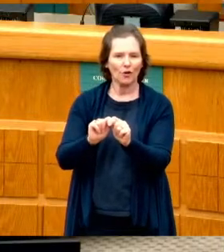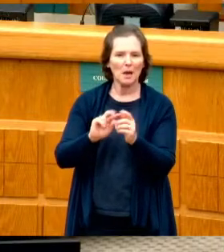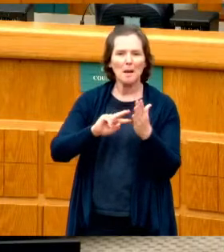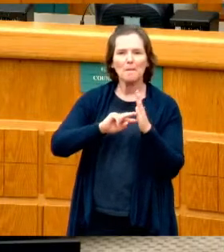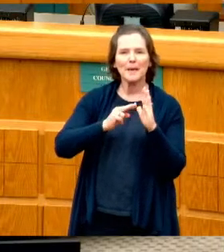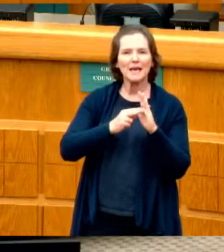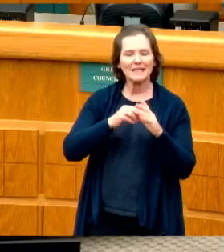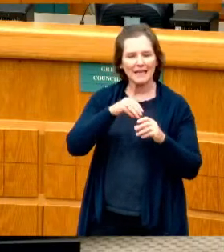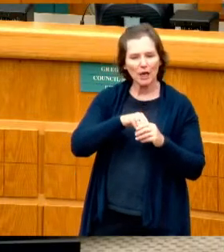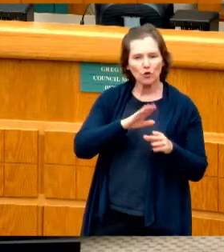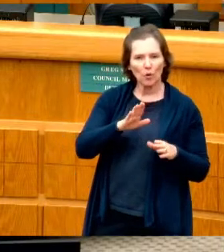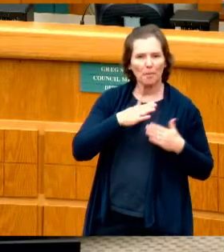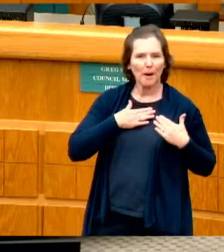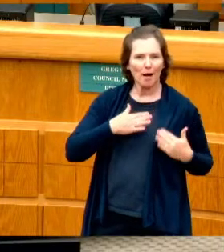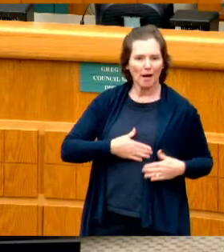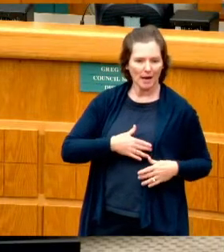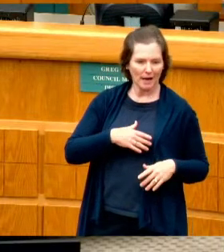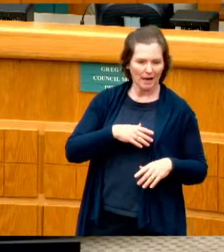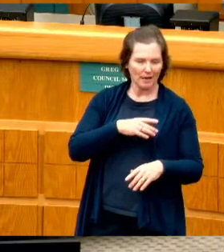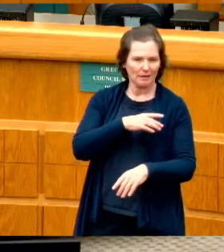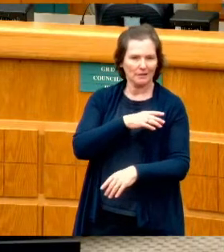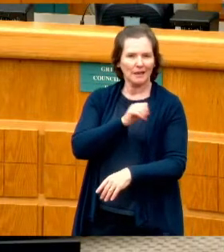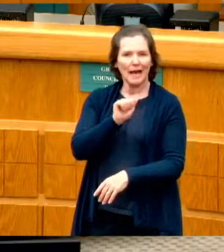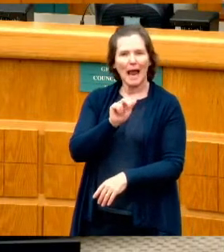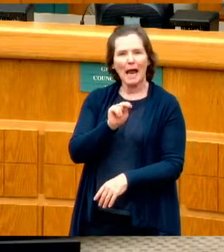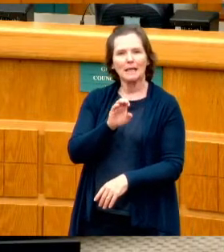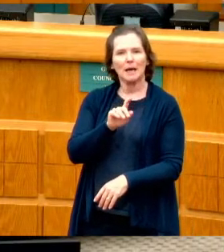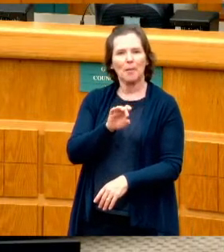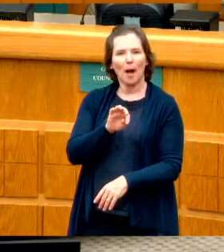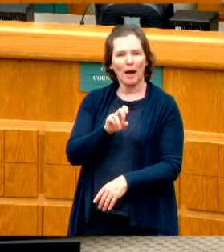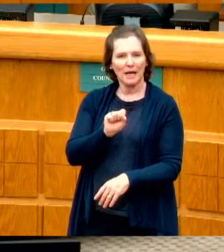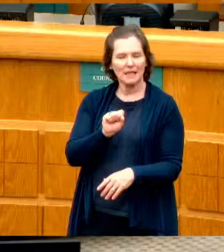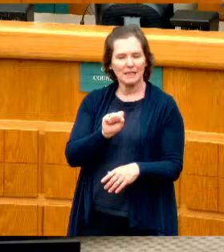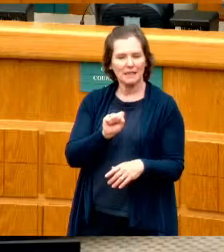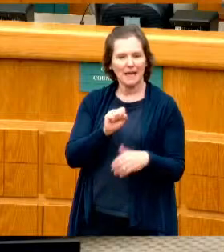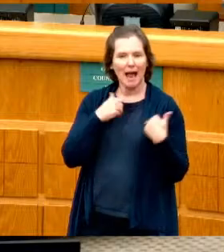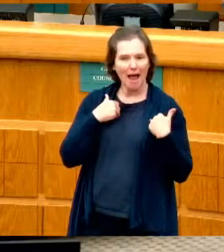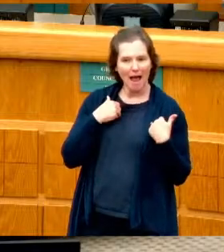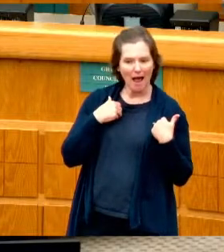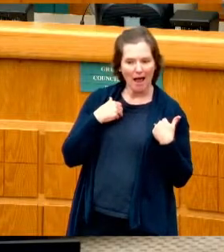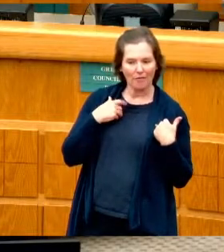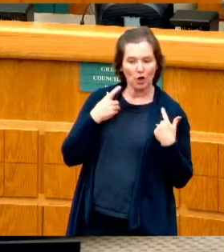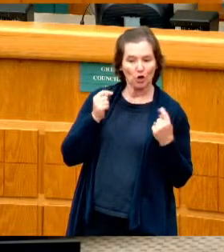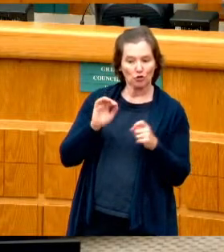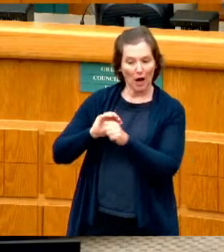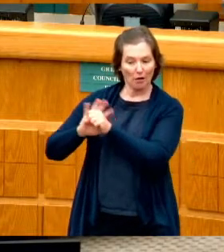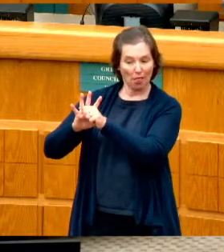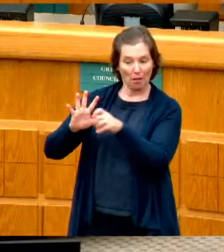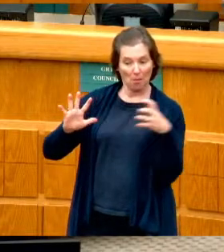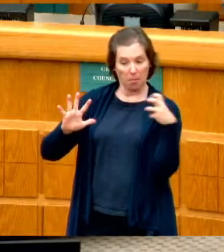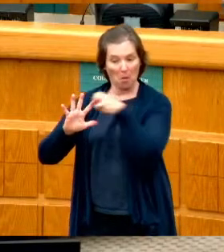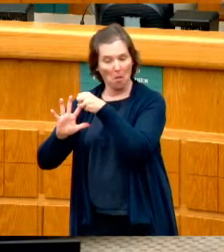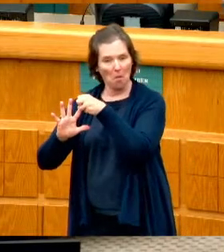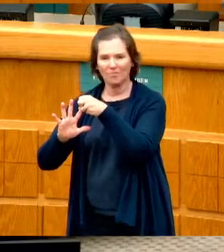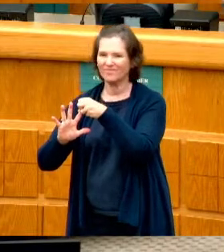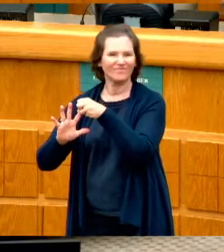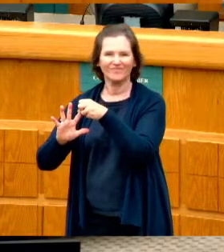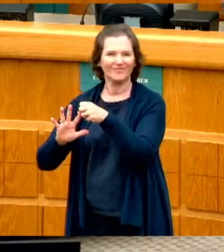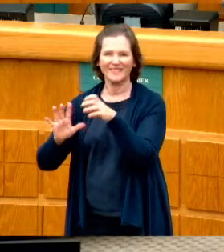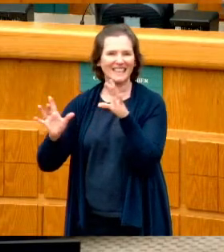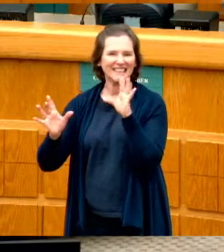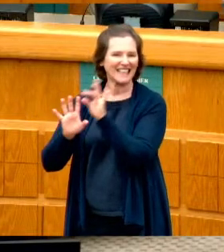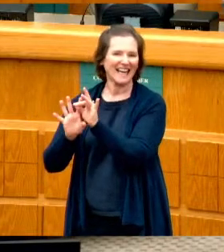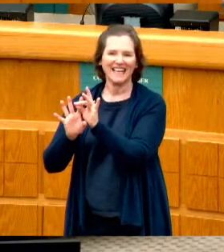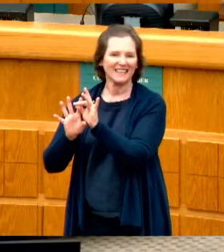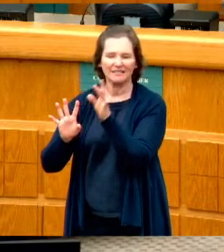cover the triangle leaves parts of it out, which is still exposed enough to be able to transfer to a human cell